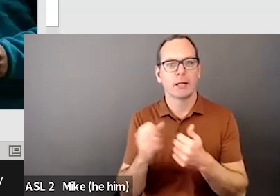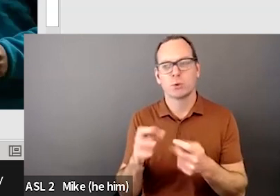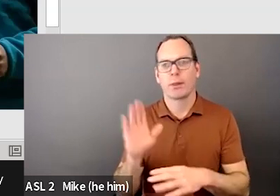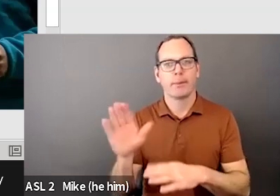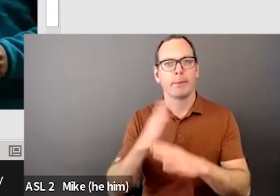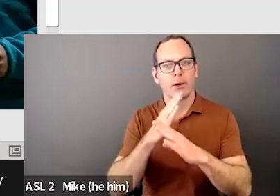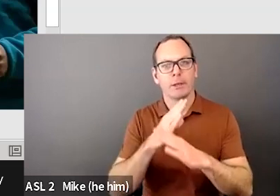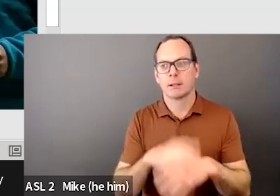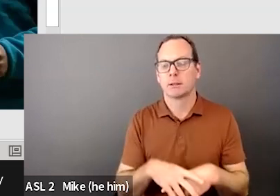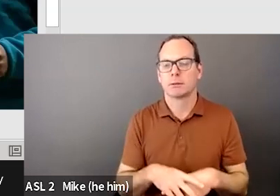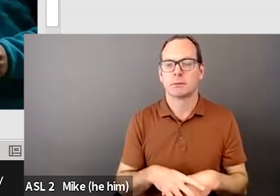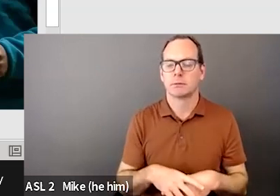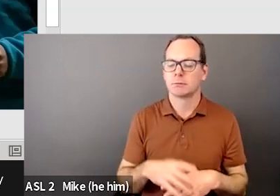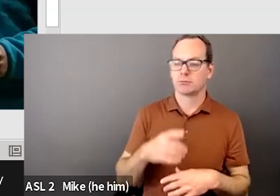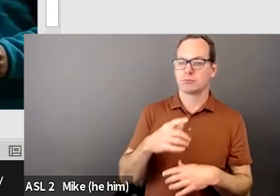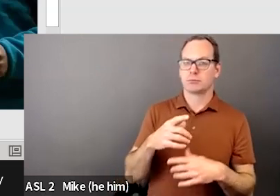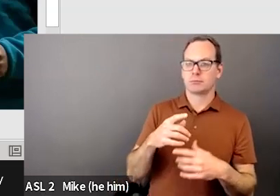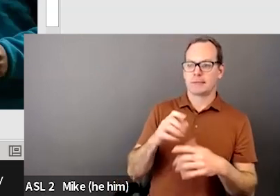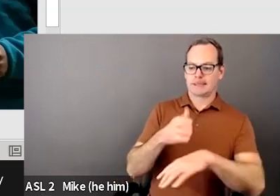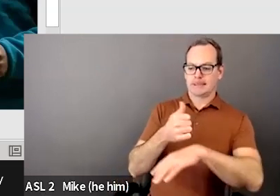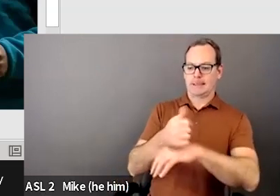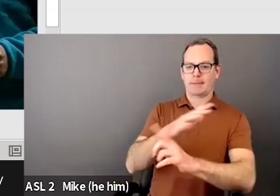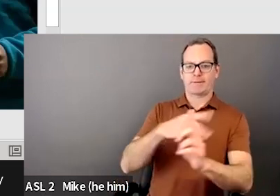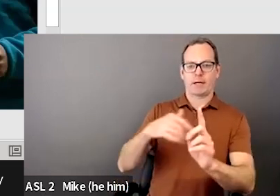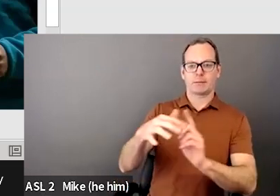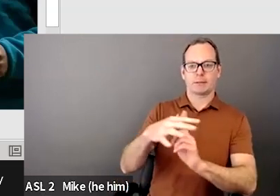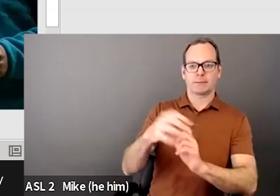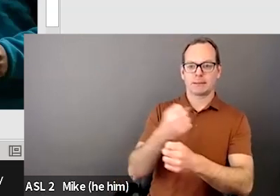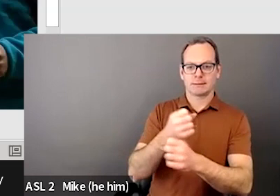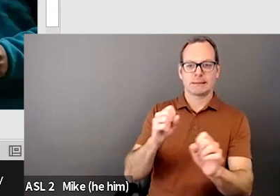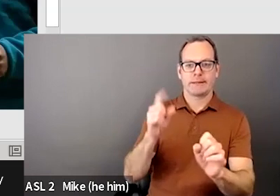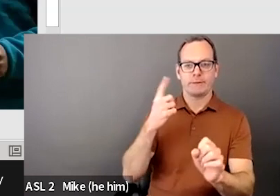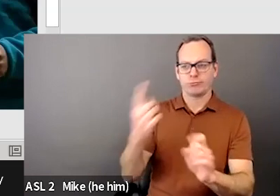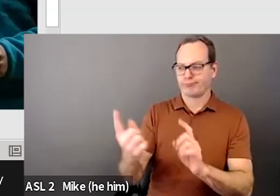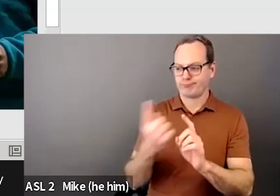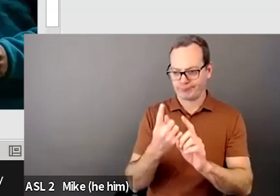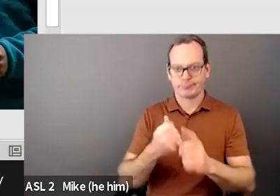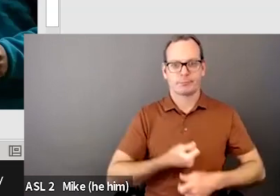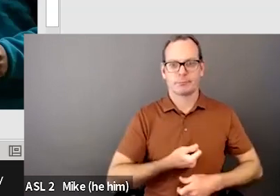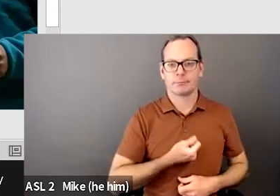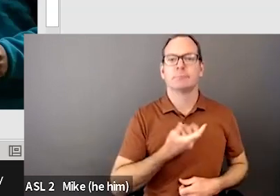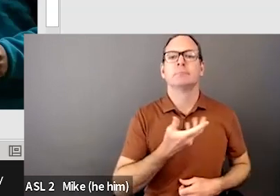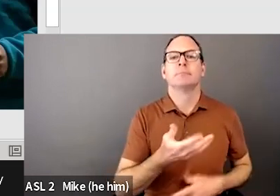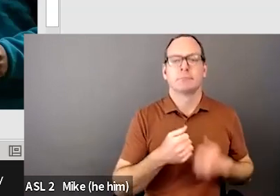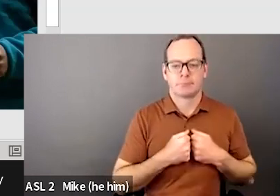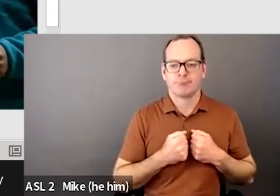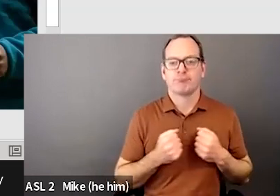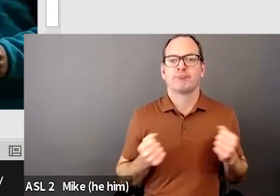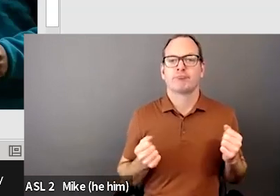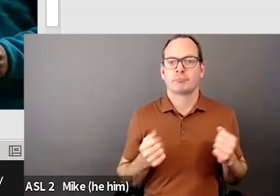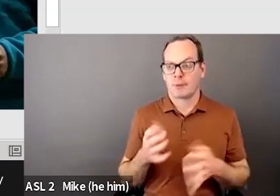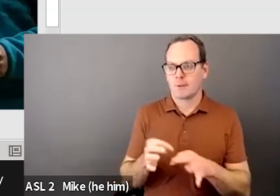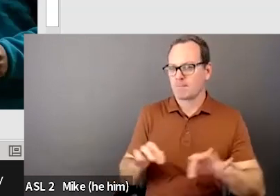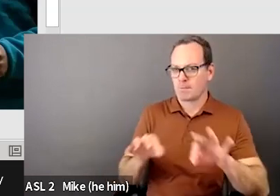creating a safe space for them to talk about it and for them to be helped through this whole process was extremely